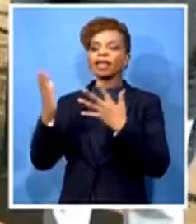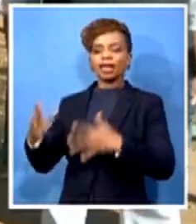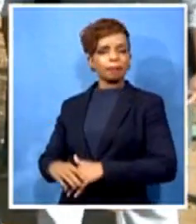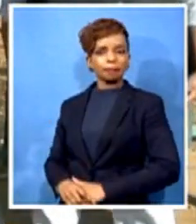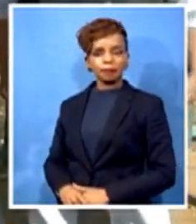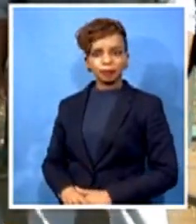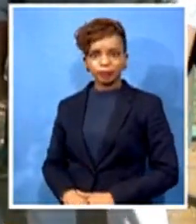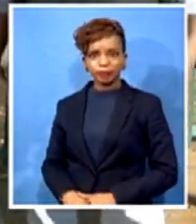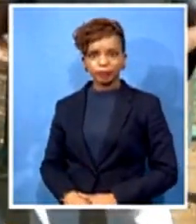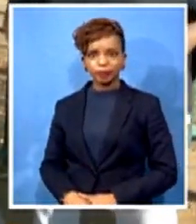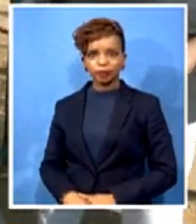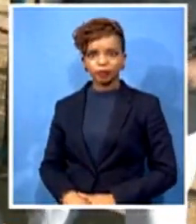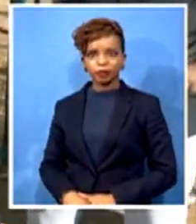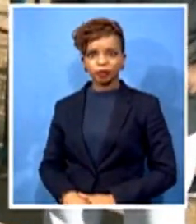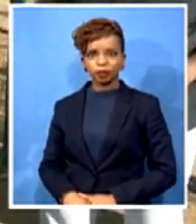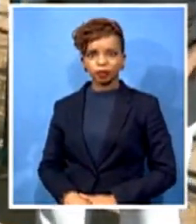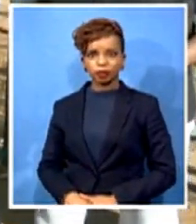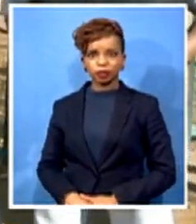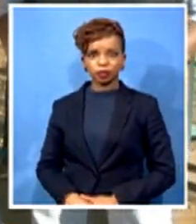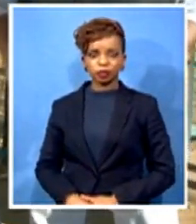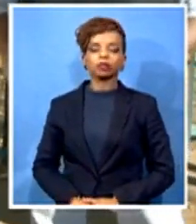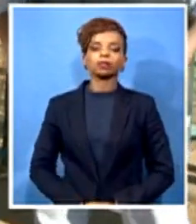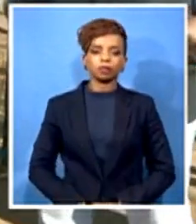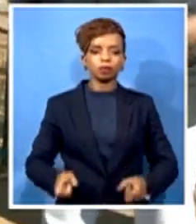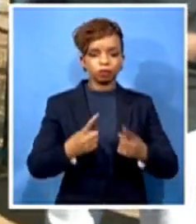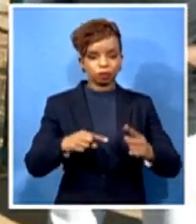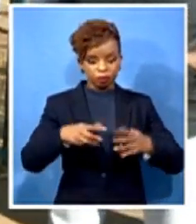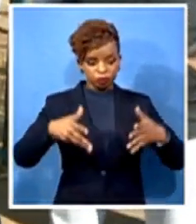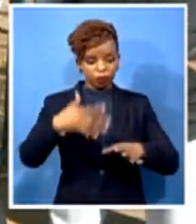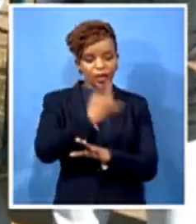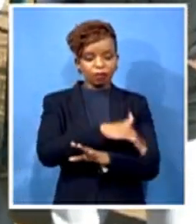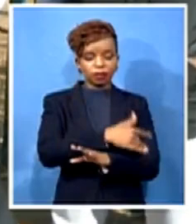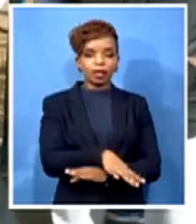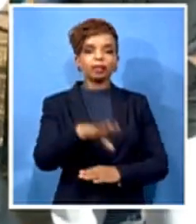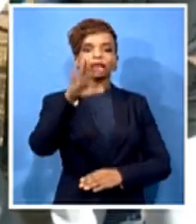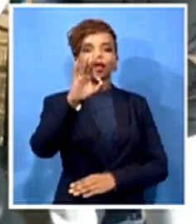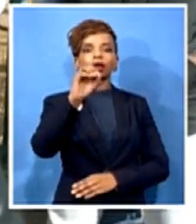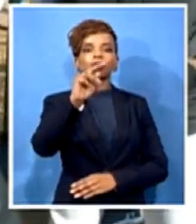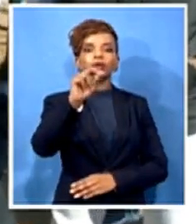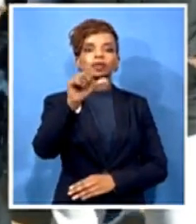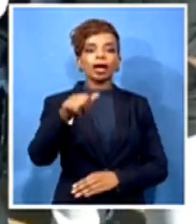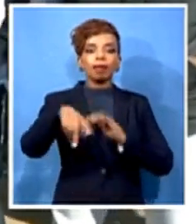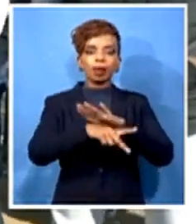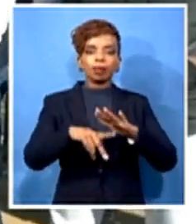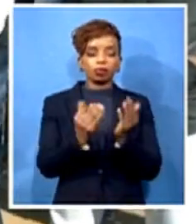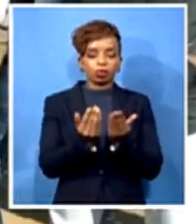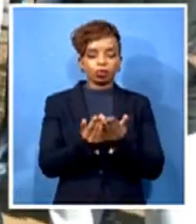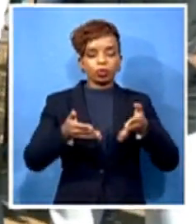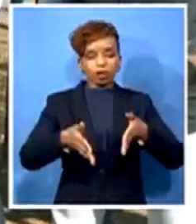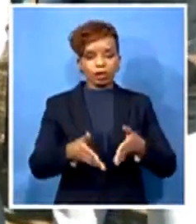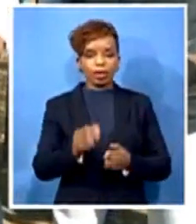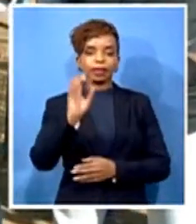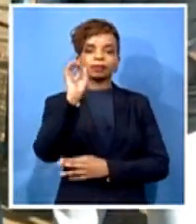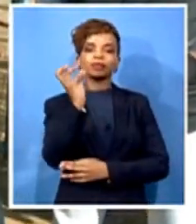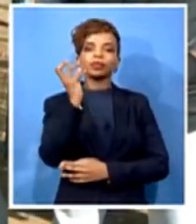We are outside Fauna Primary School here in Bloemfontein. It's one of the fee-paying schools here in Bloem. All the learners have returned back to school